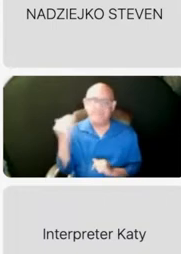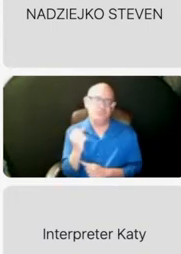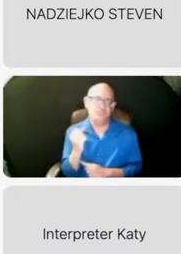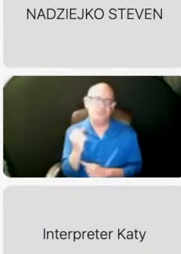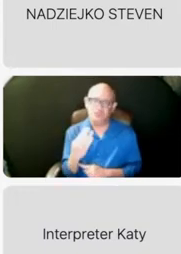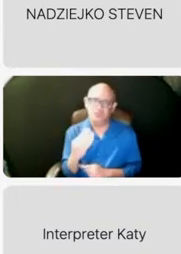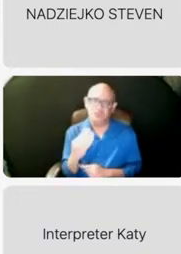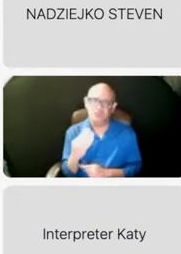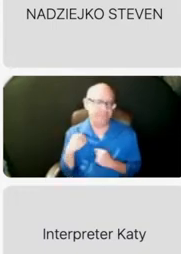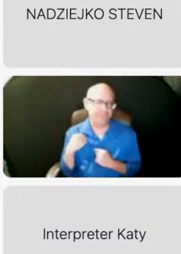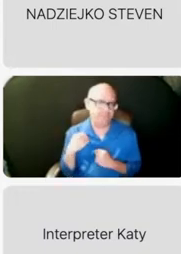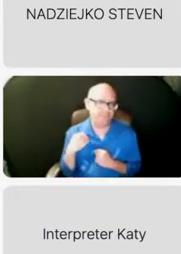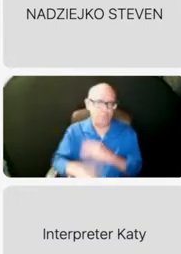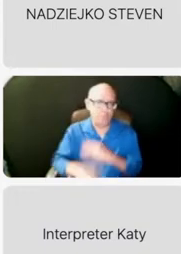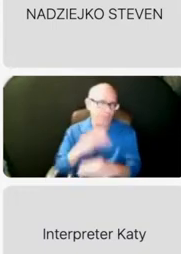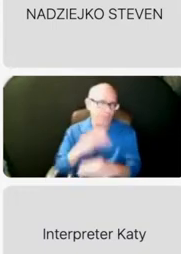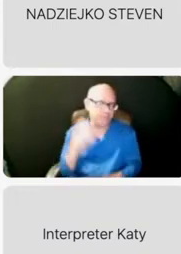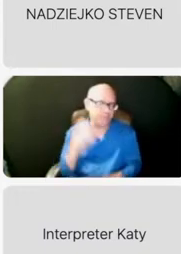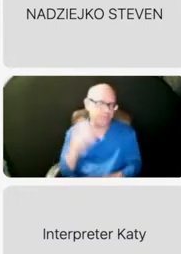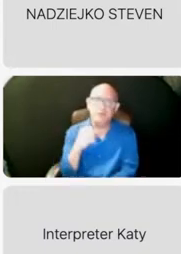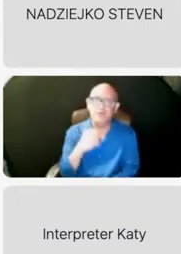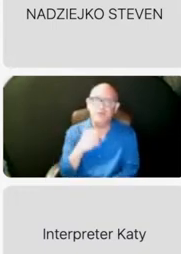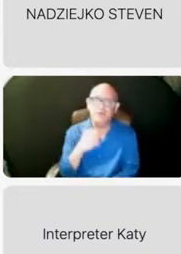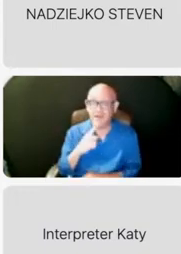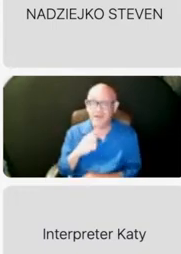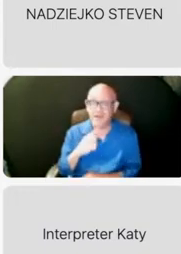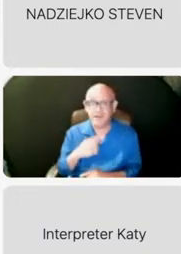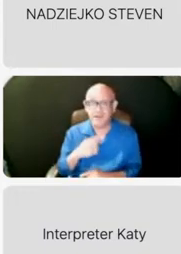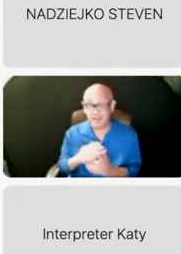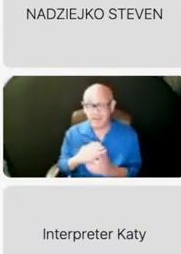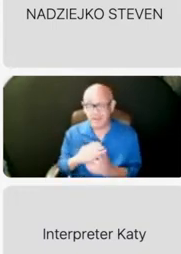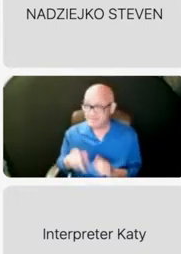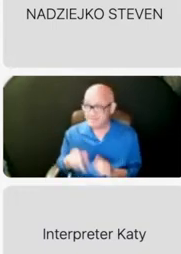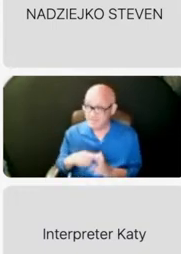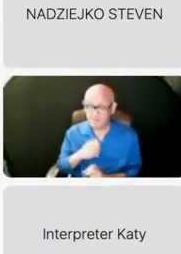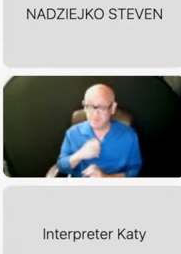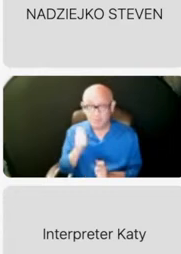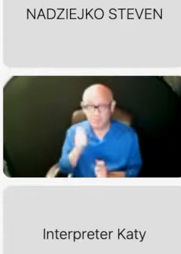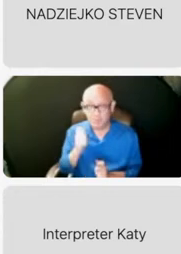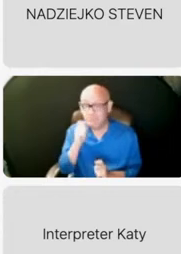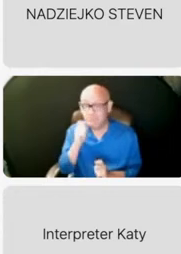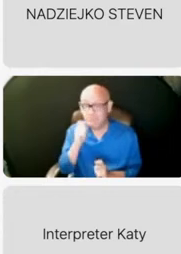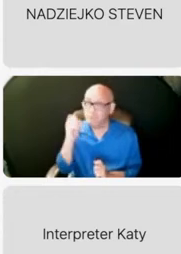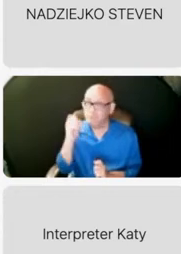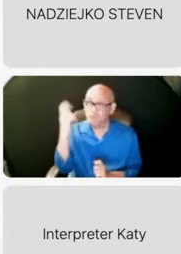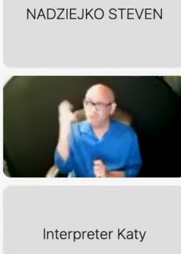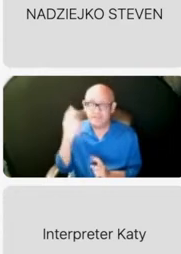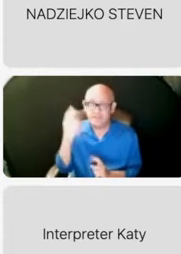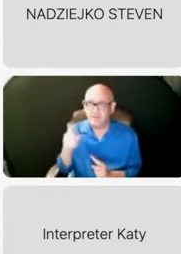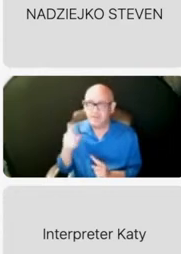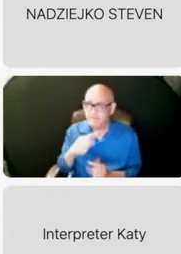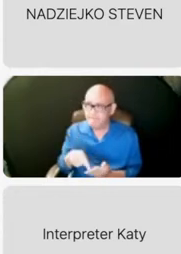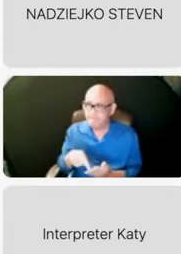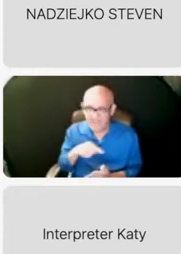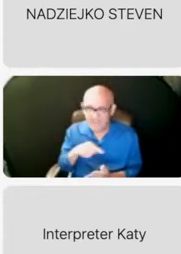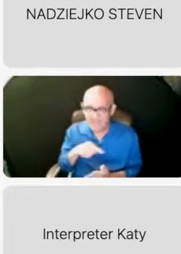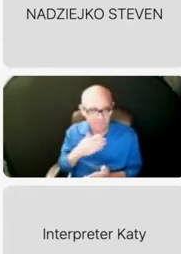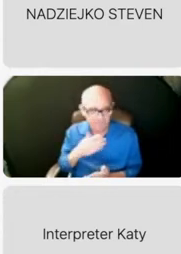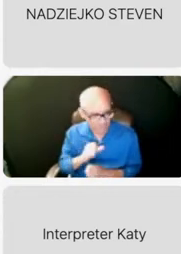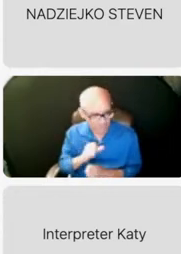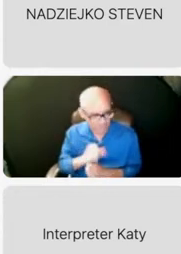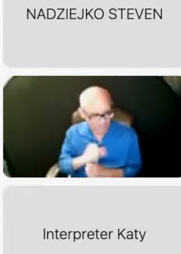i sometimes can't believe i get paid for what i do um because we we truly love students and